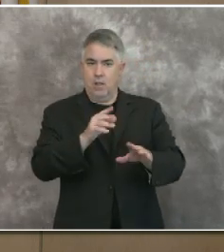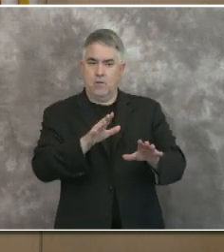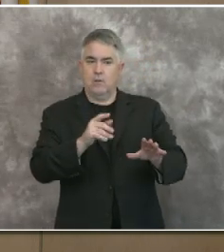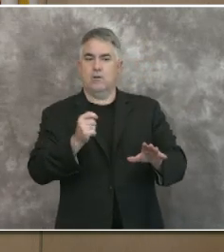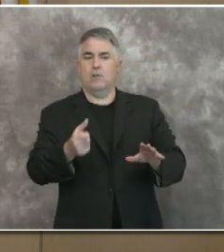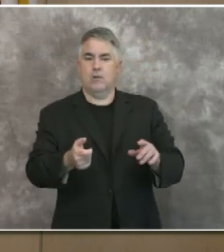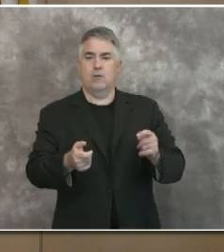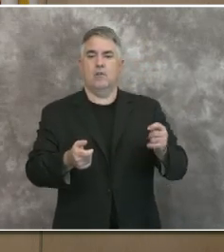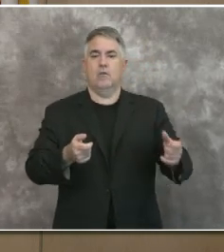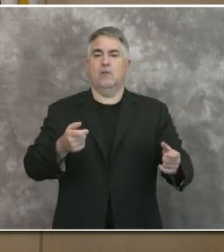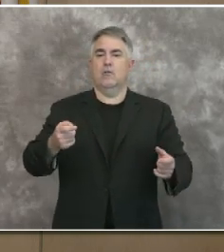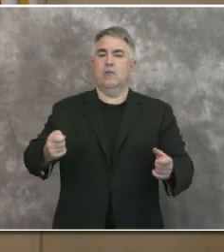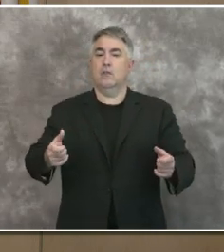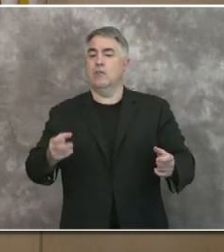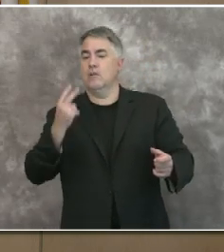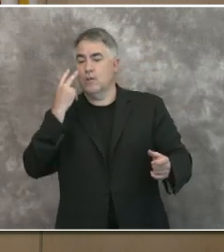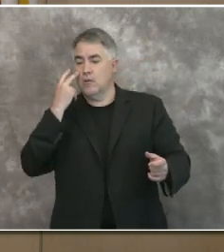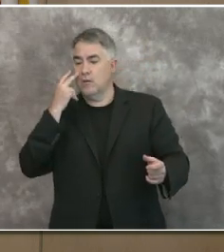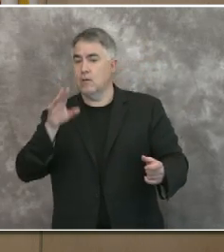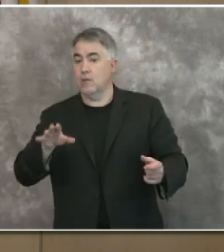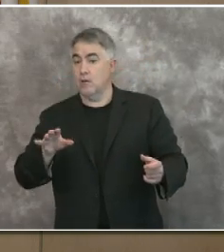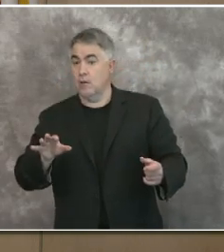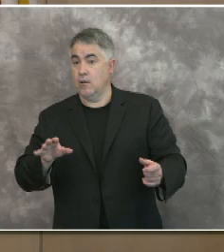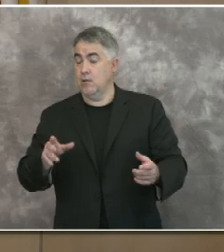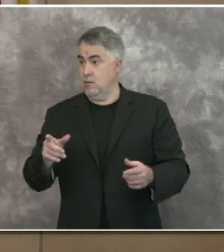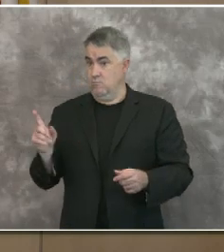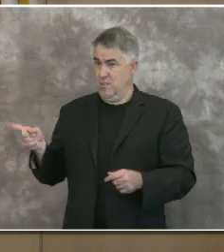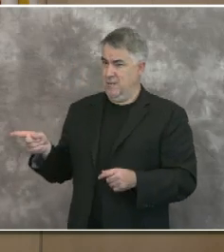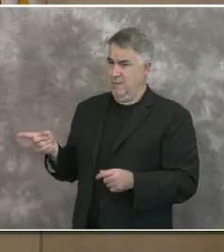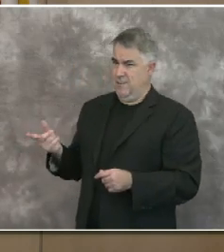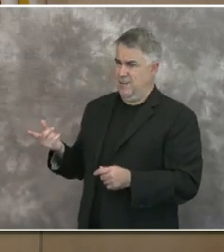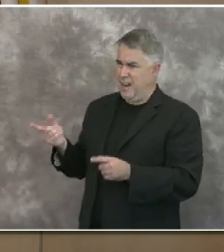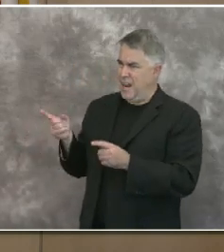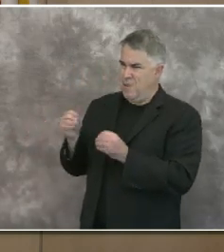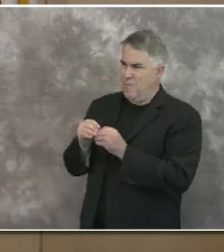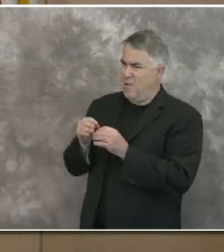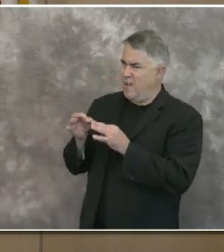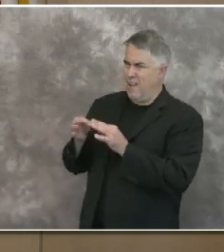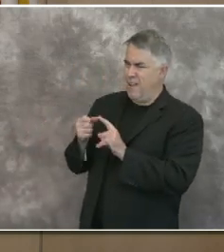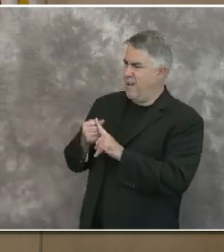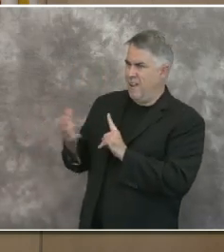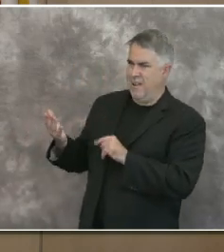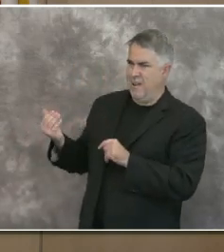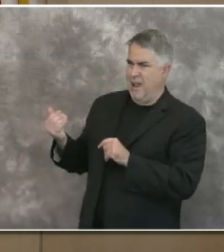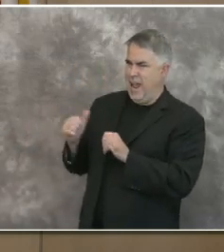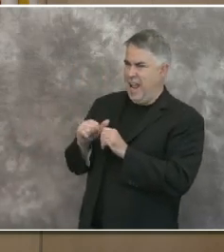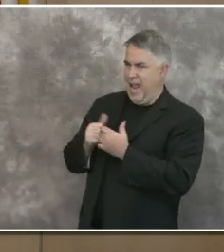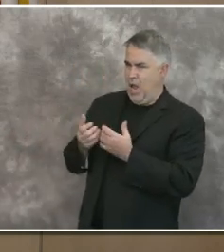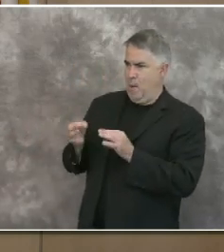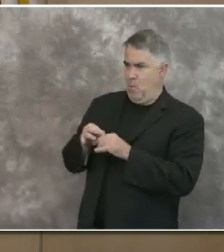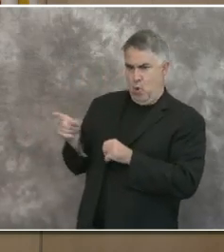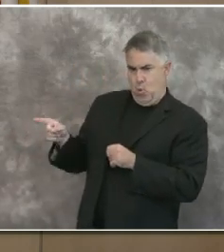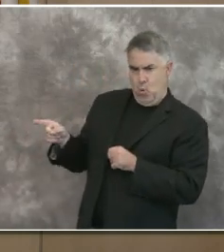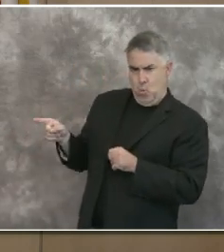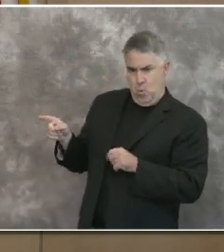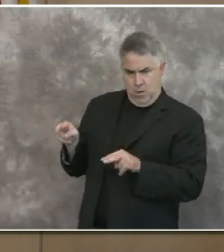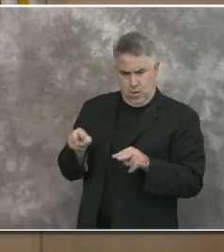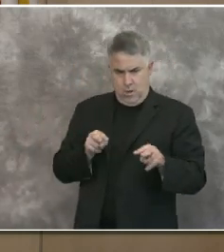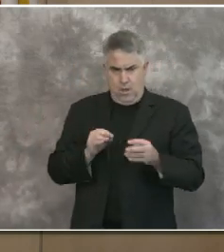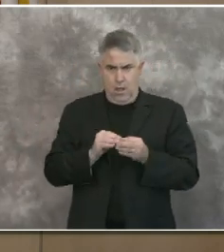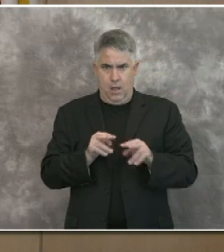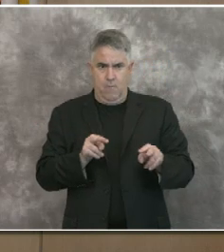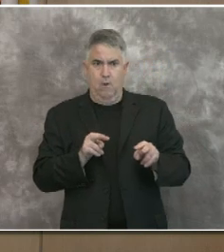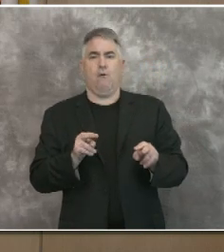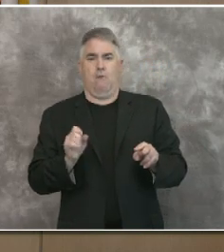triggers for adjusting modifications table. Could you please elaborate on how important those metrics are and how seriously the county plans to stick to